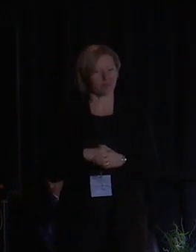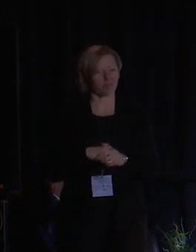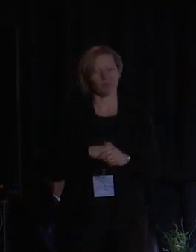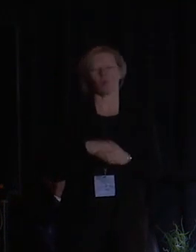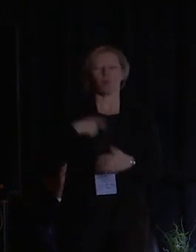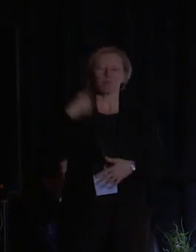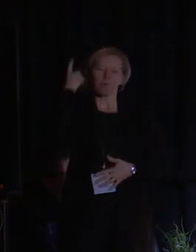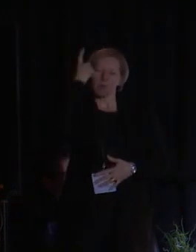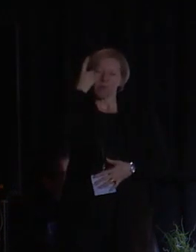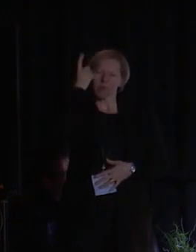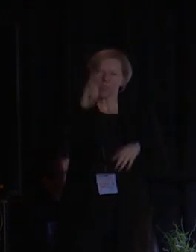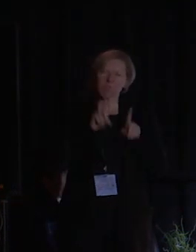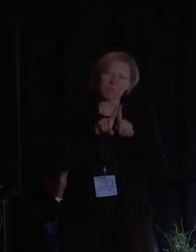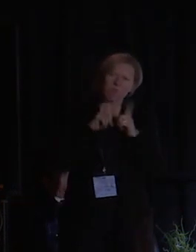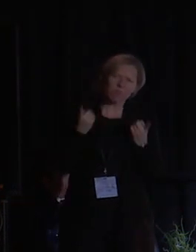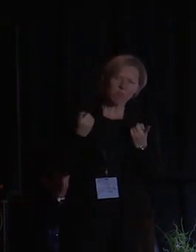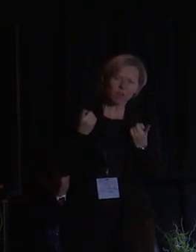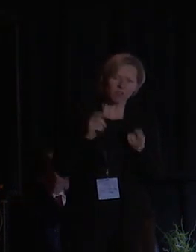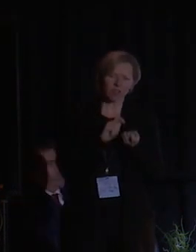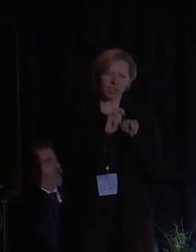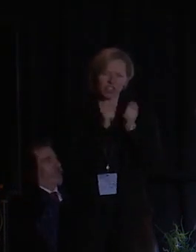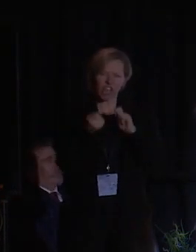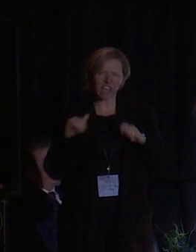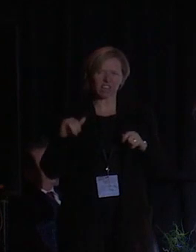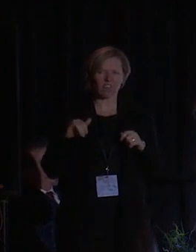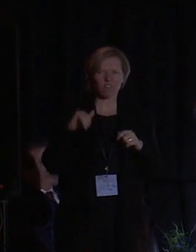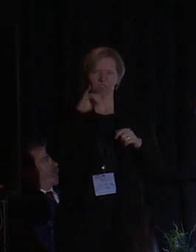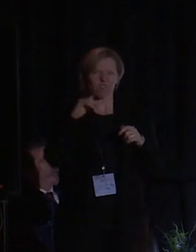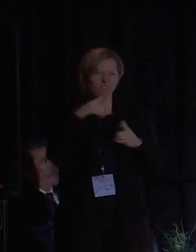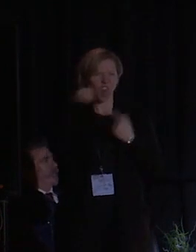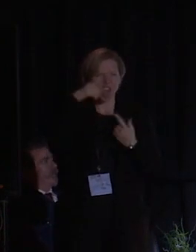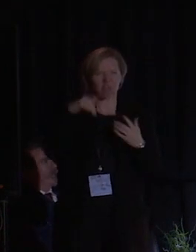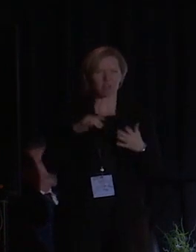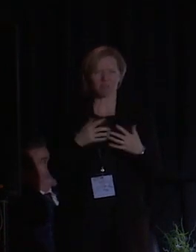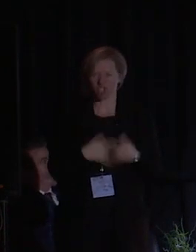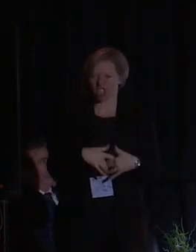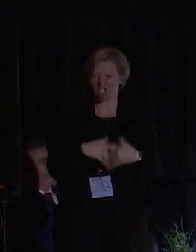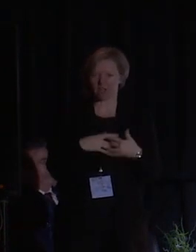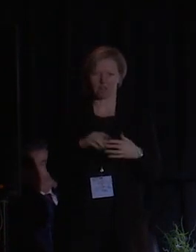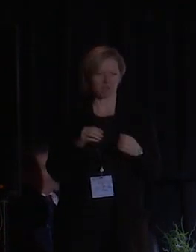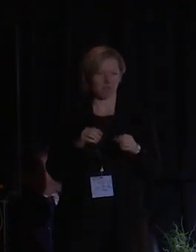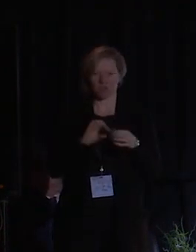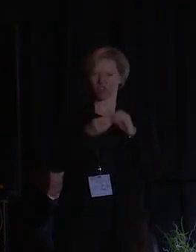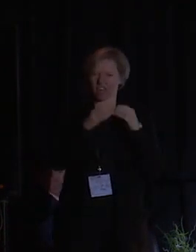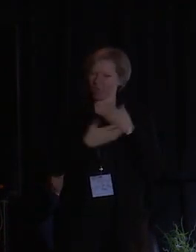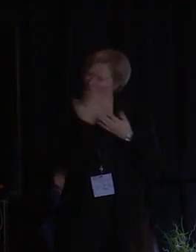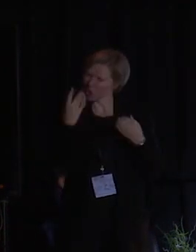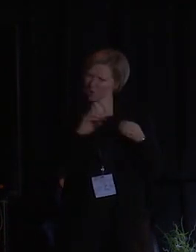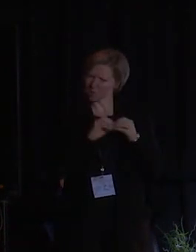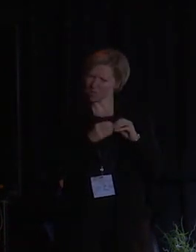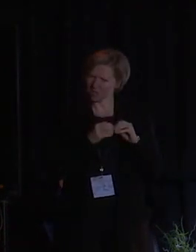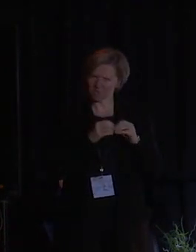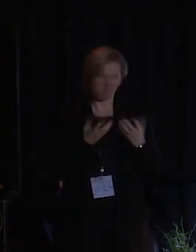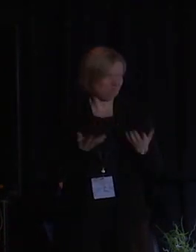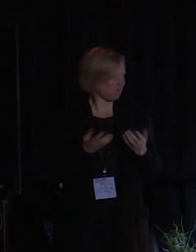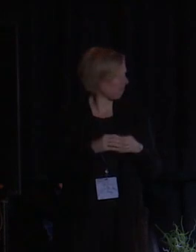start thinking differently. How can we take our flying machine and alter it or even make a new one? So I was